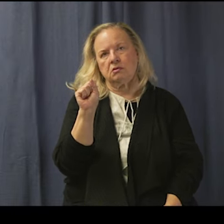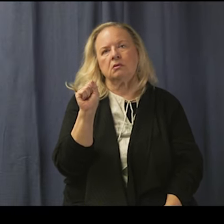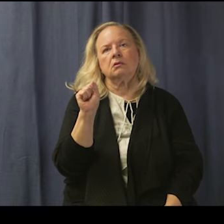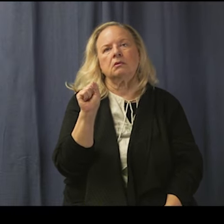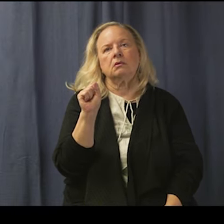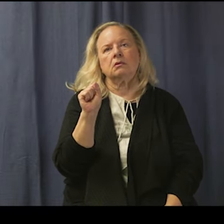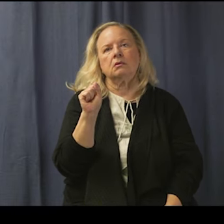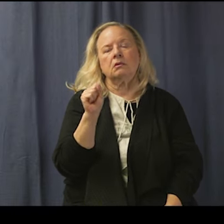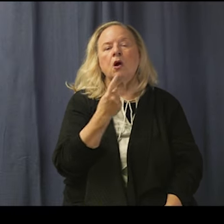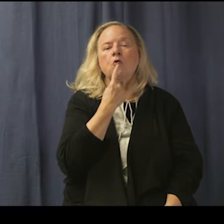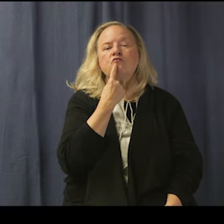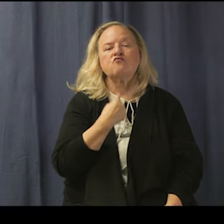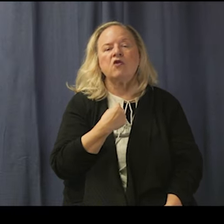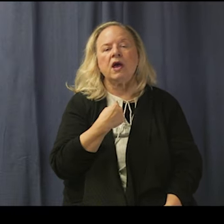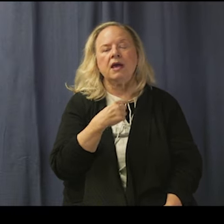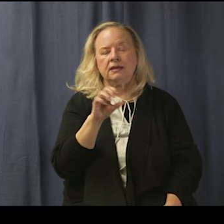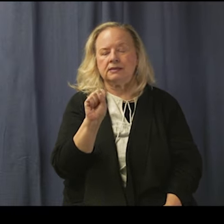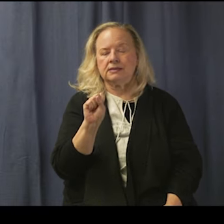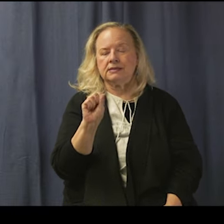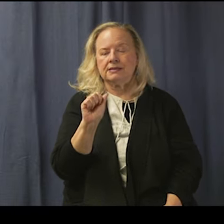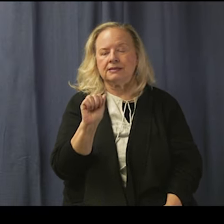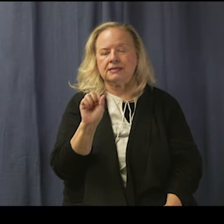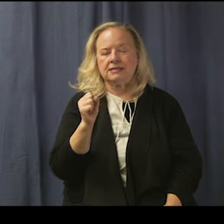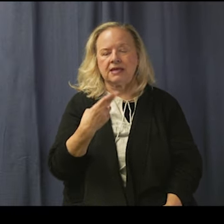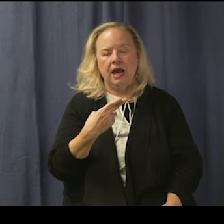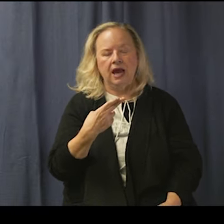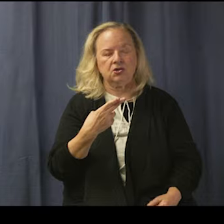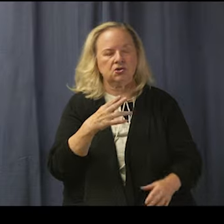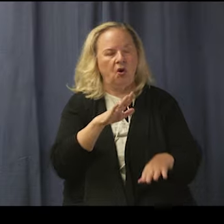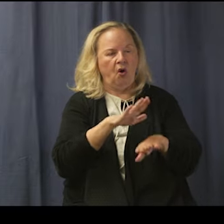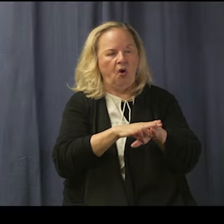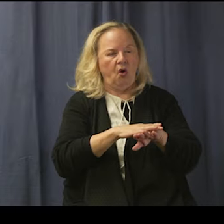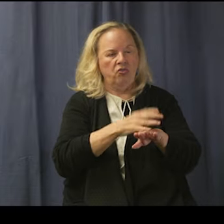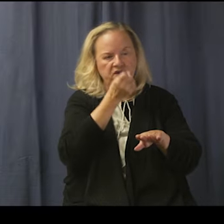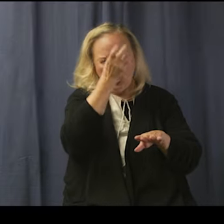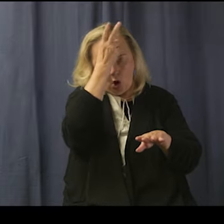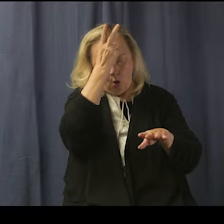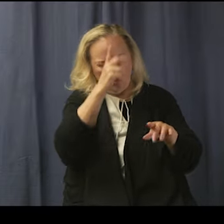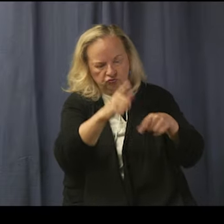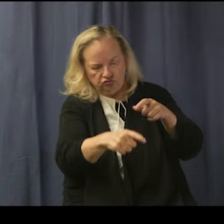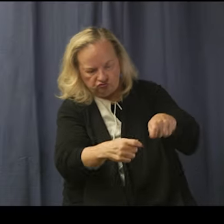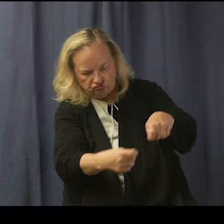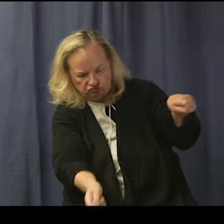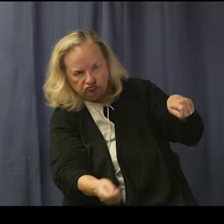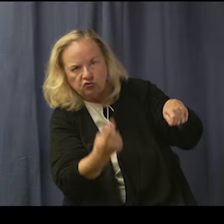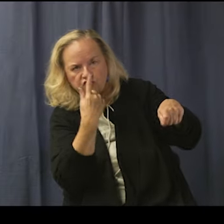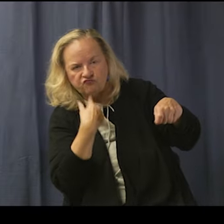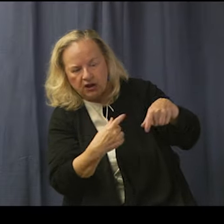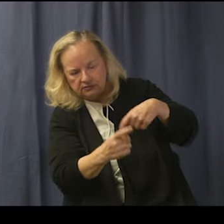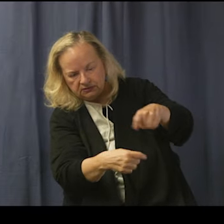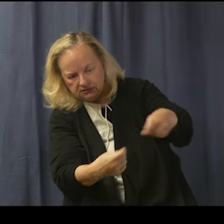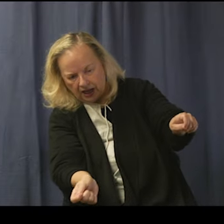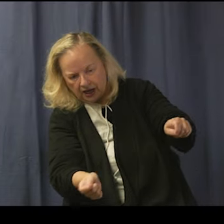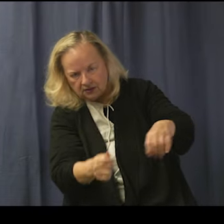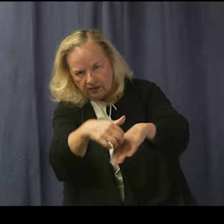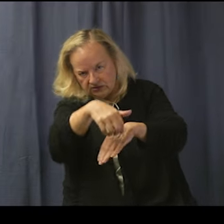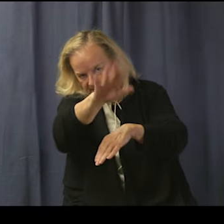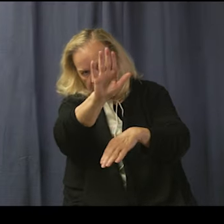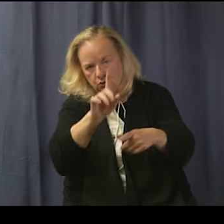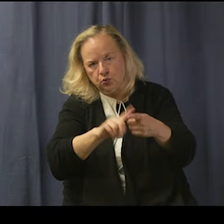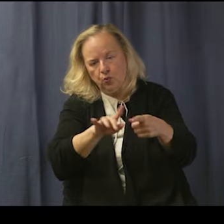They would tie a red sash around the Azazel, the goat, that they would send out into the